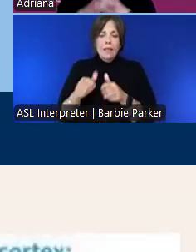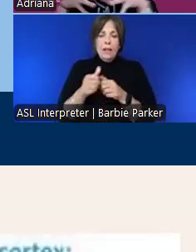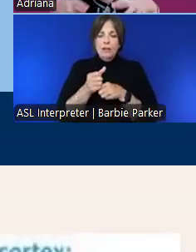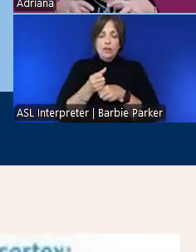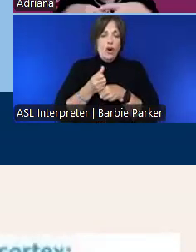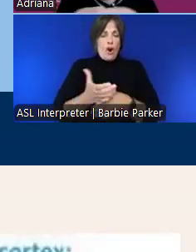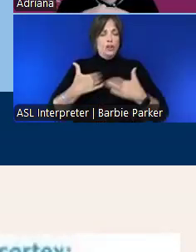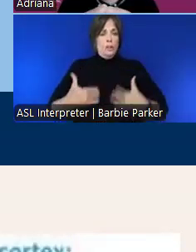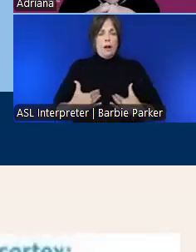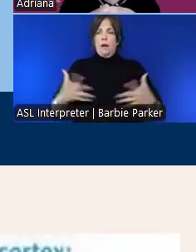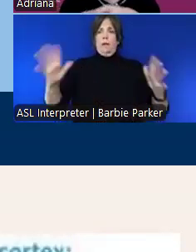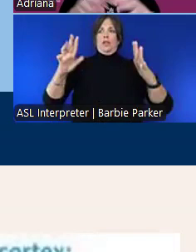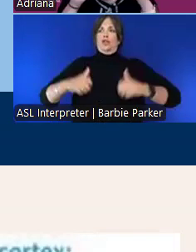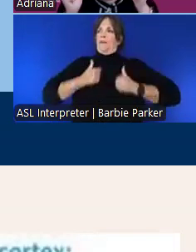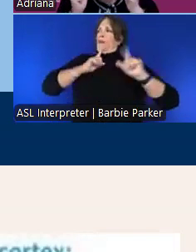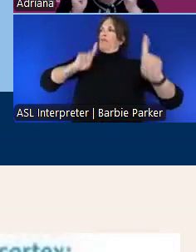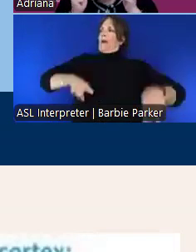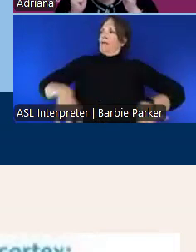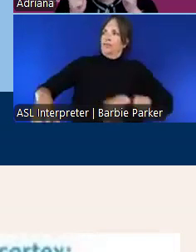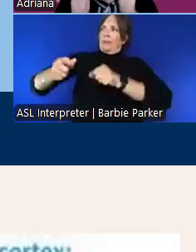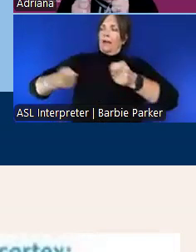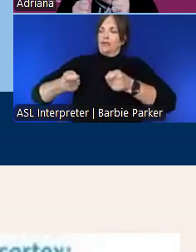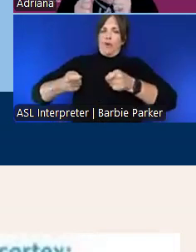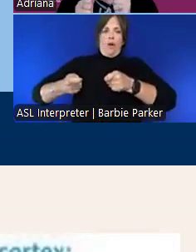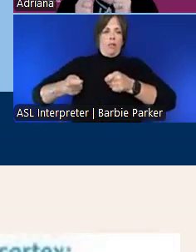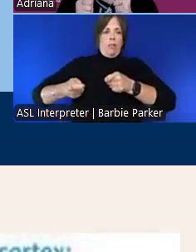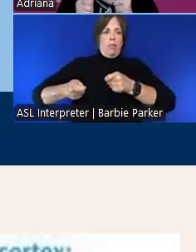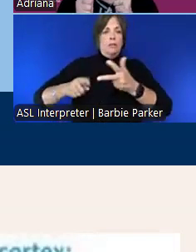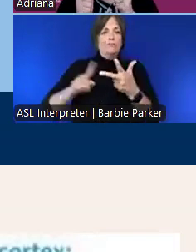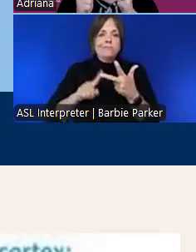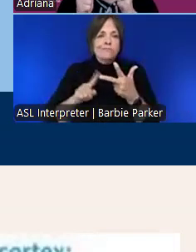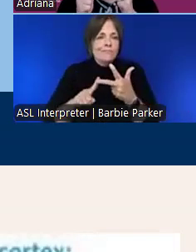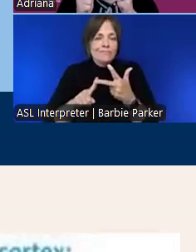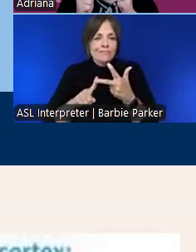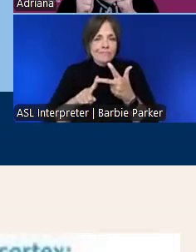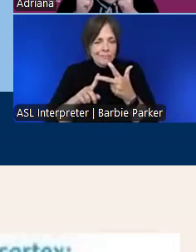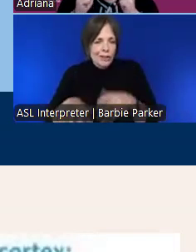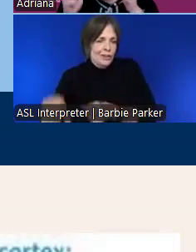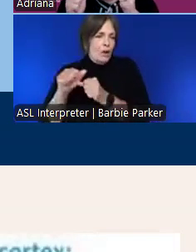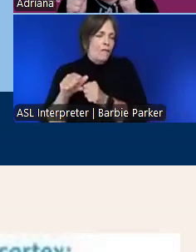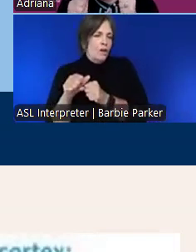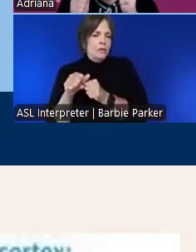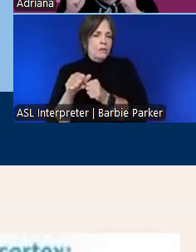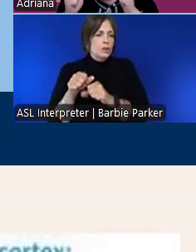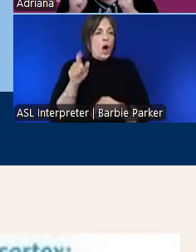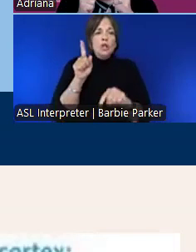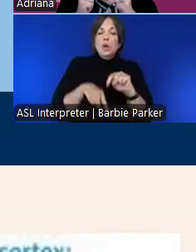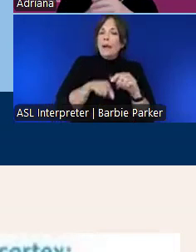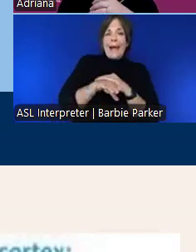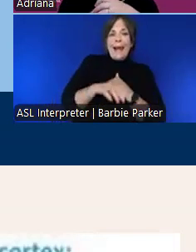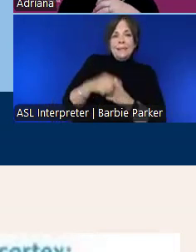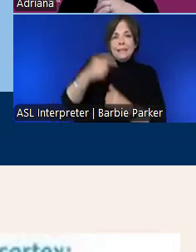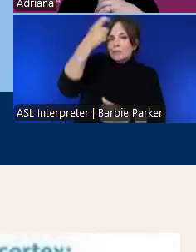take control. We are unable to access the neocortex or the